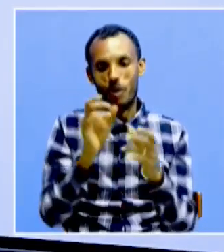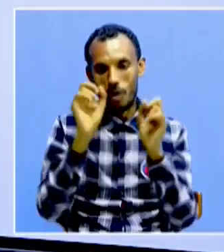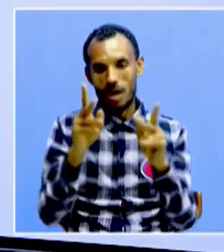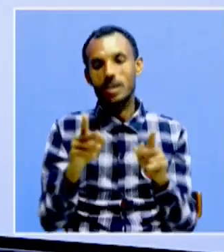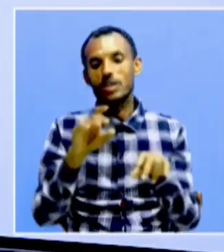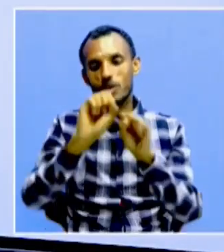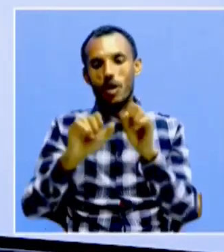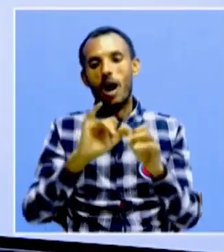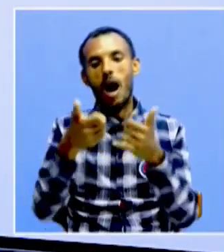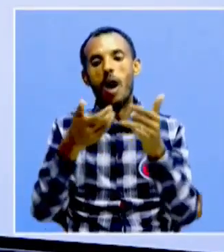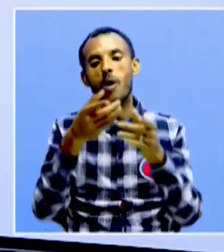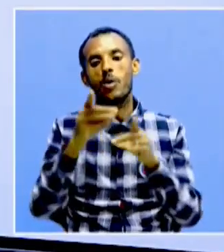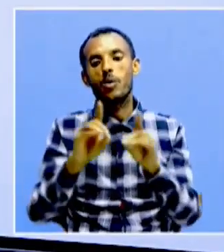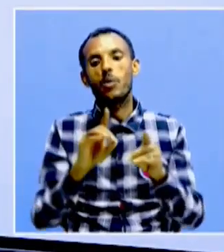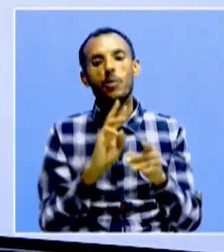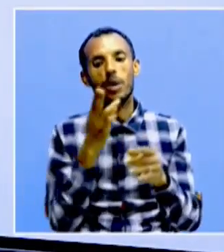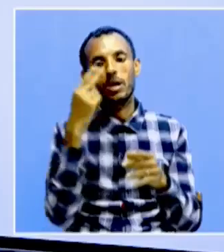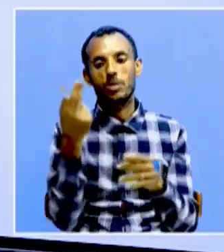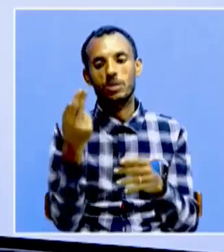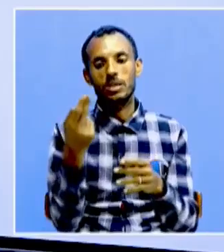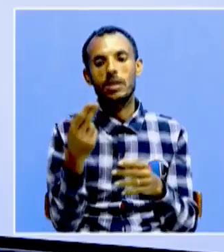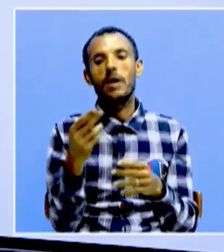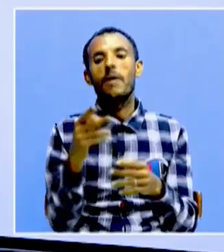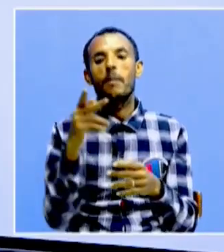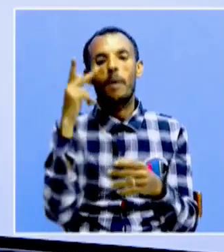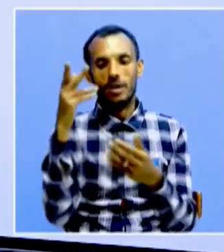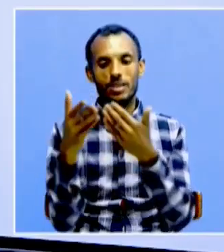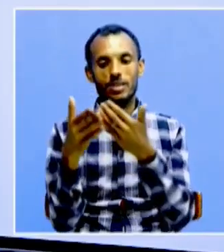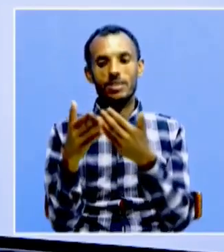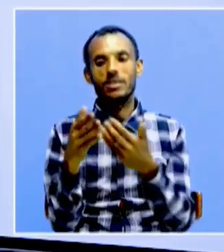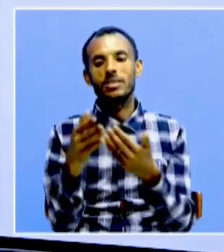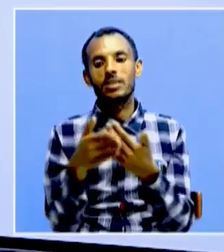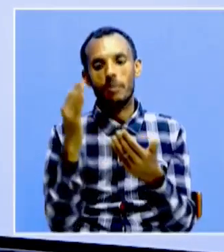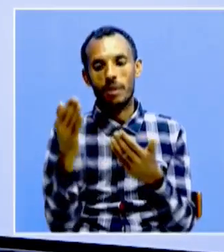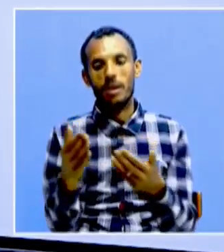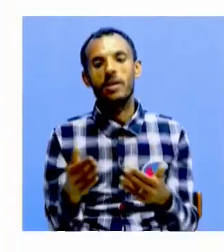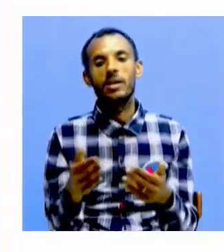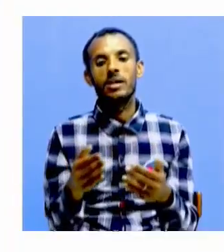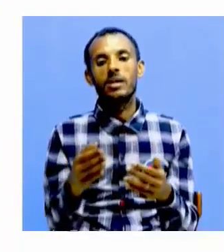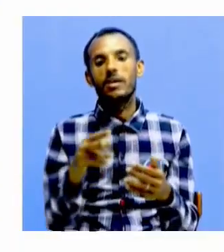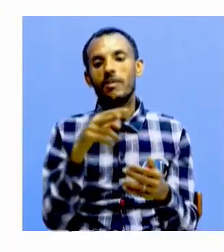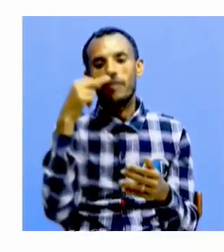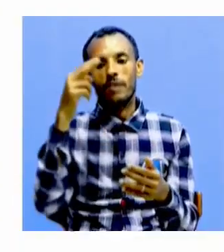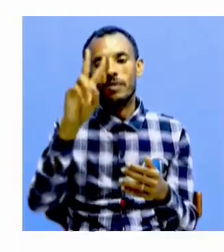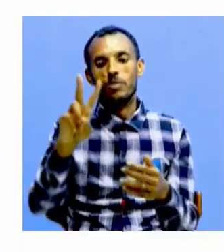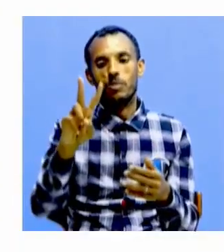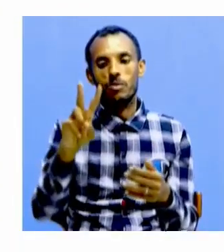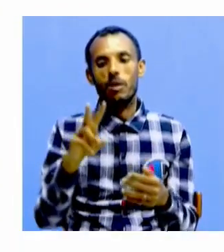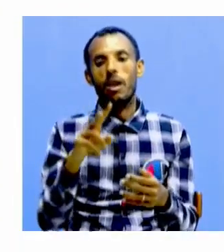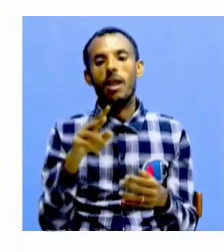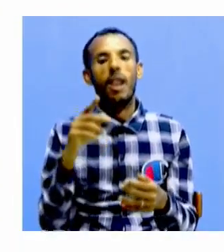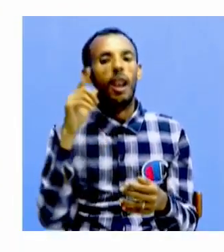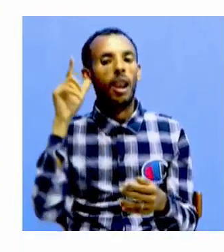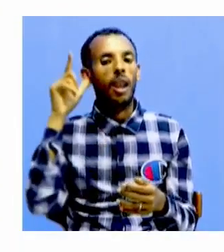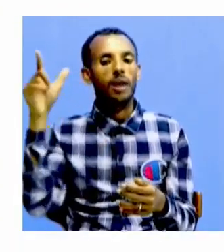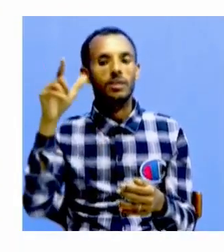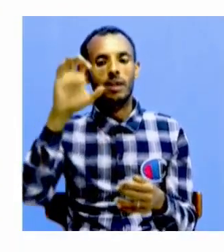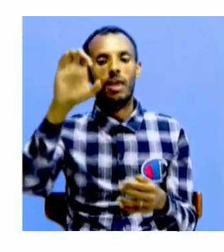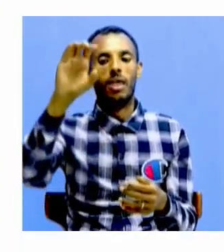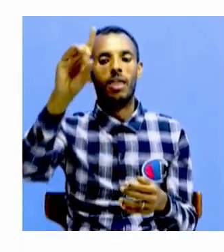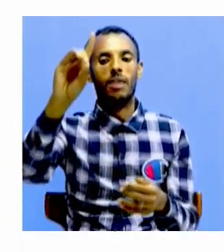how do you do? Simple past, which means the V2 form of listen. What is that? Listened.